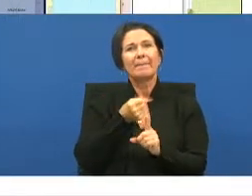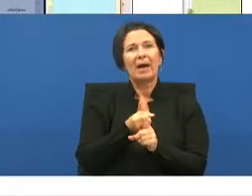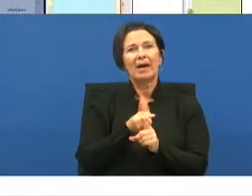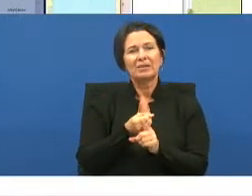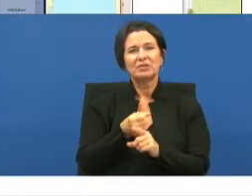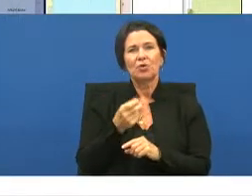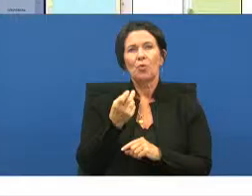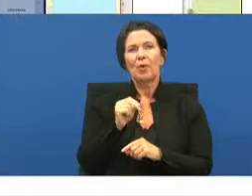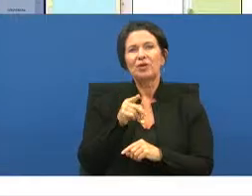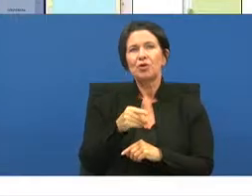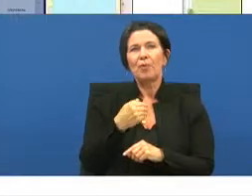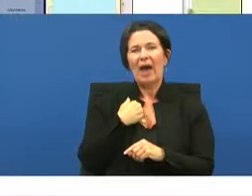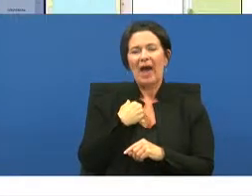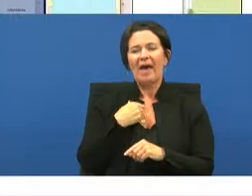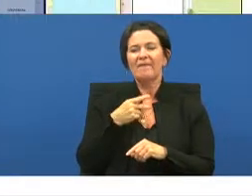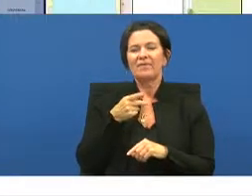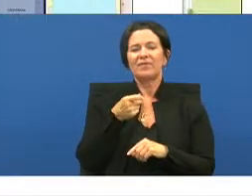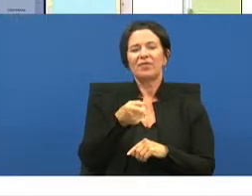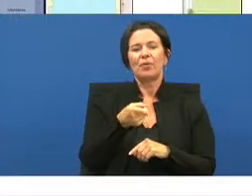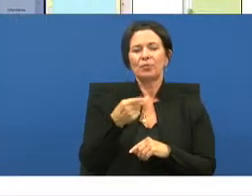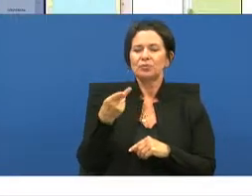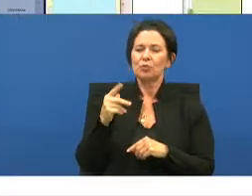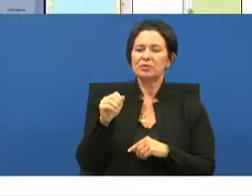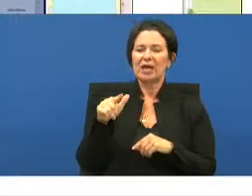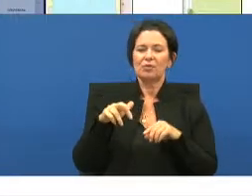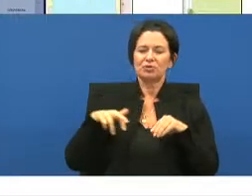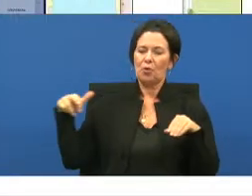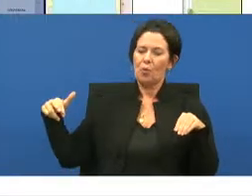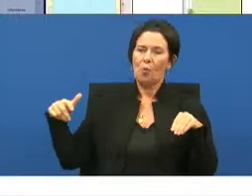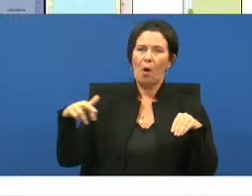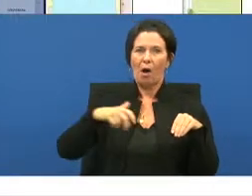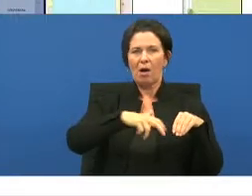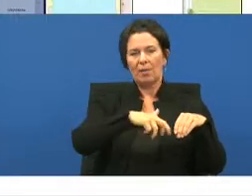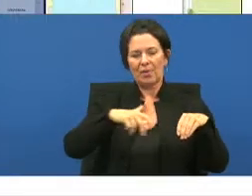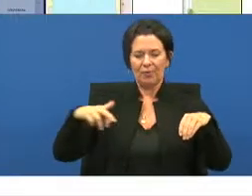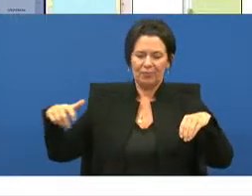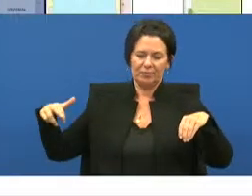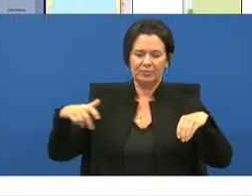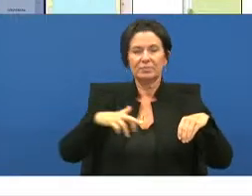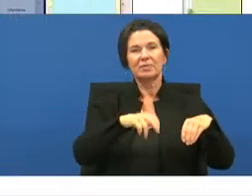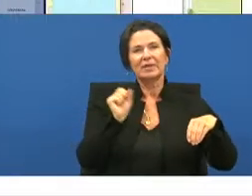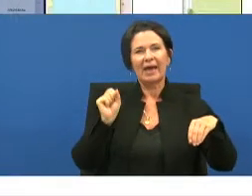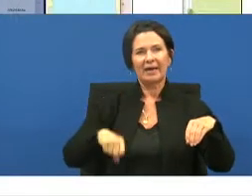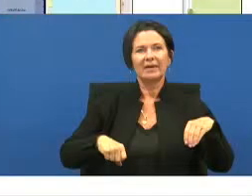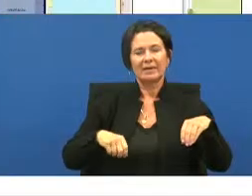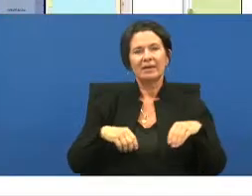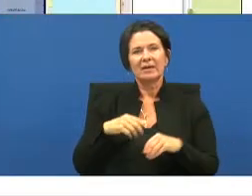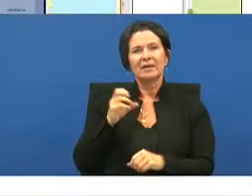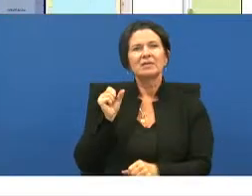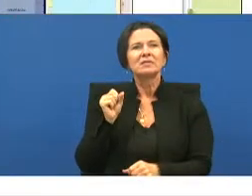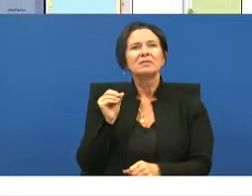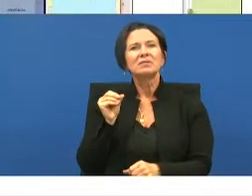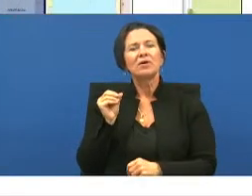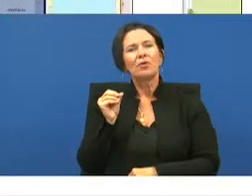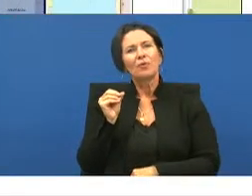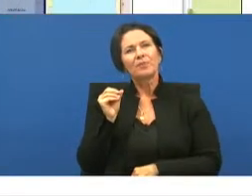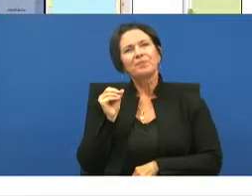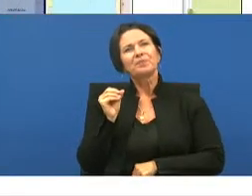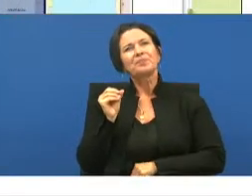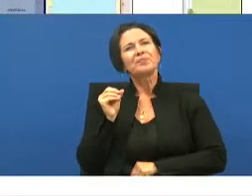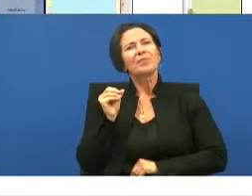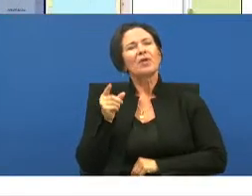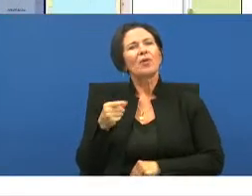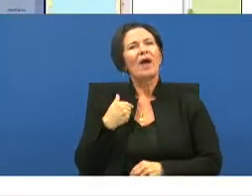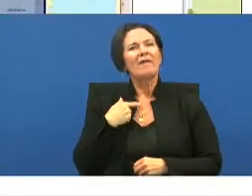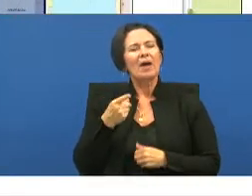directly adjacent and walkable to the center. So there's a positive rising tide that lifts the boats of both the primary and